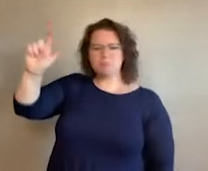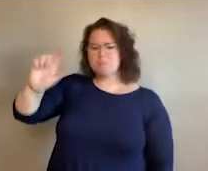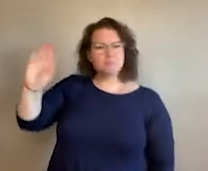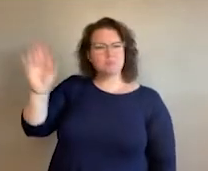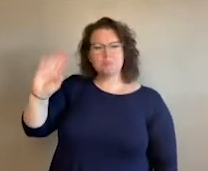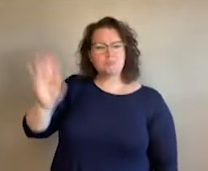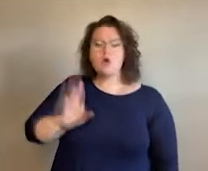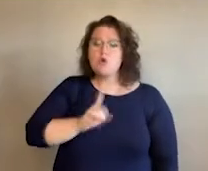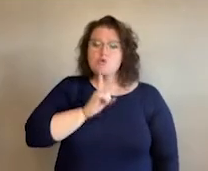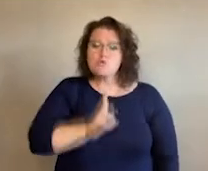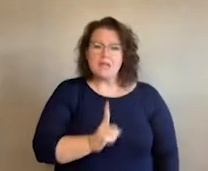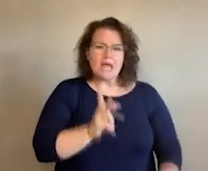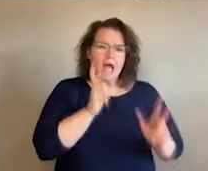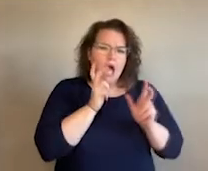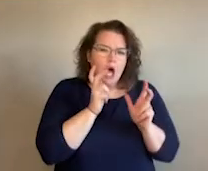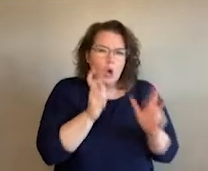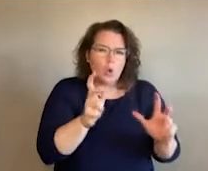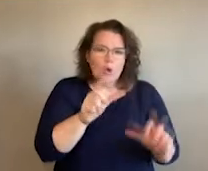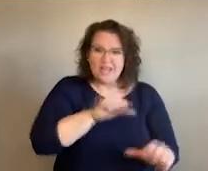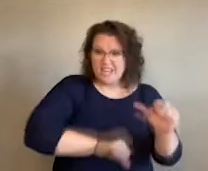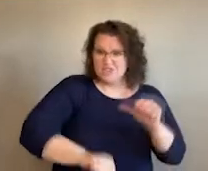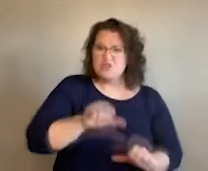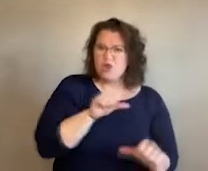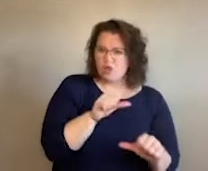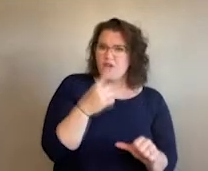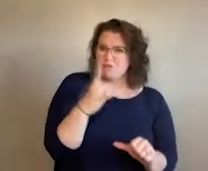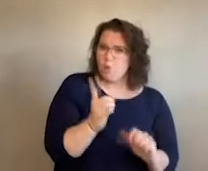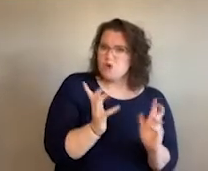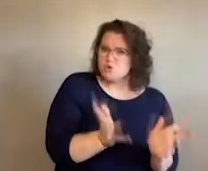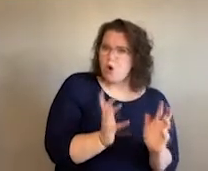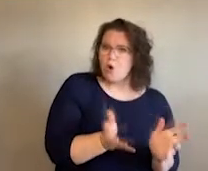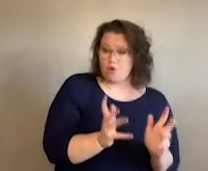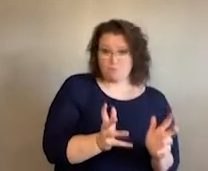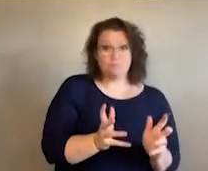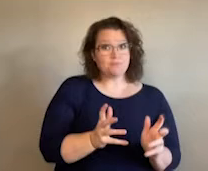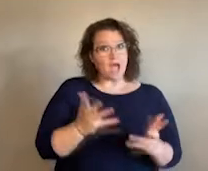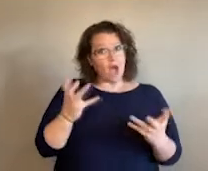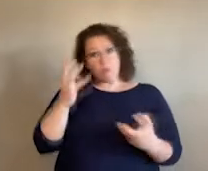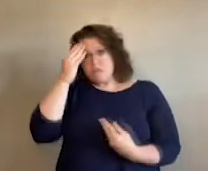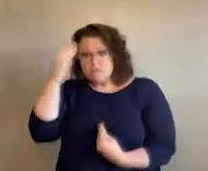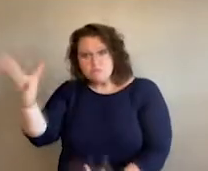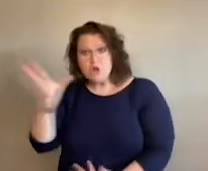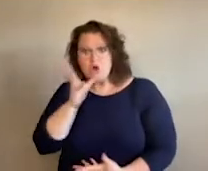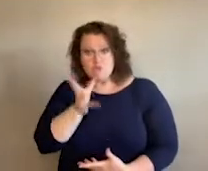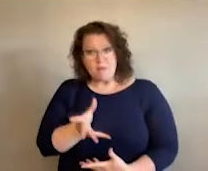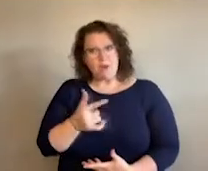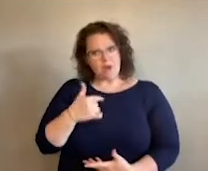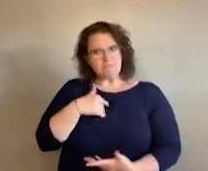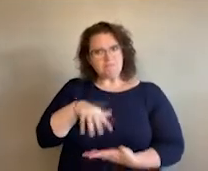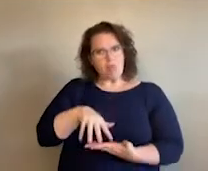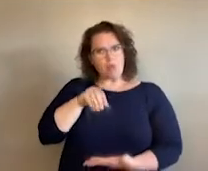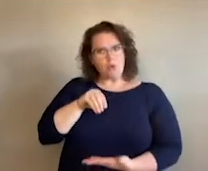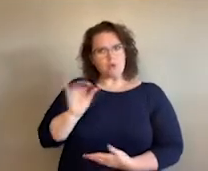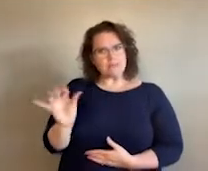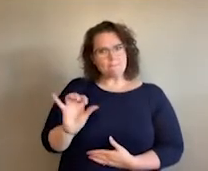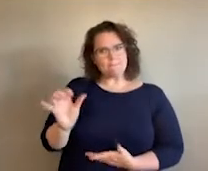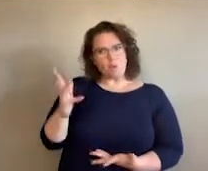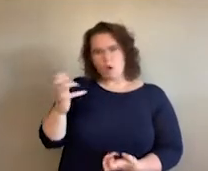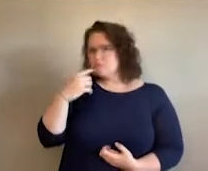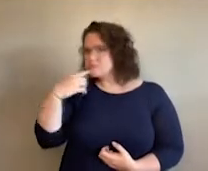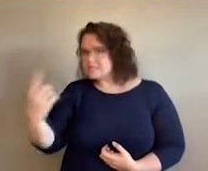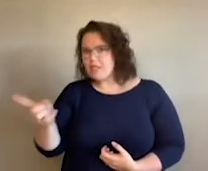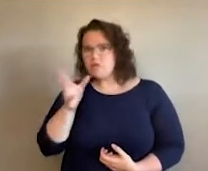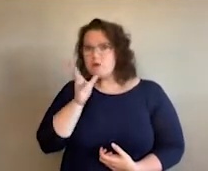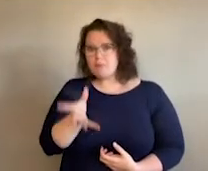can talk to each other. So I wanted her to know that because that's what I taught you guys and that's what I learned as well. All right, so I'm gonna